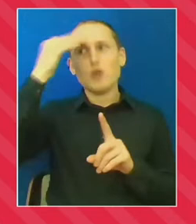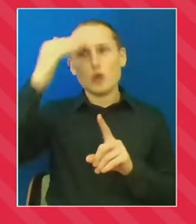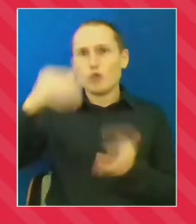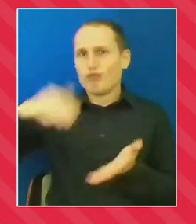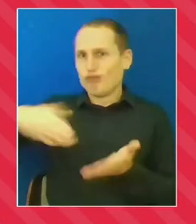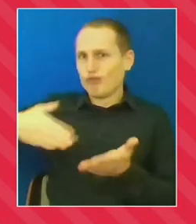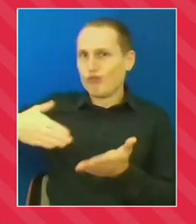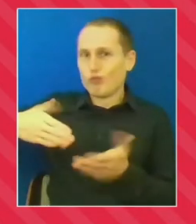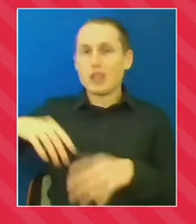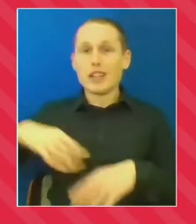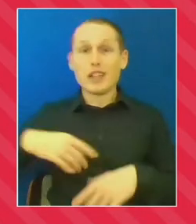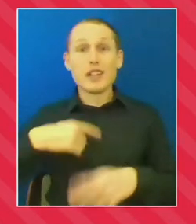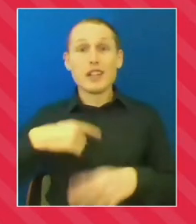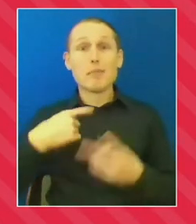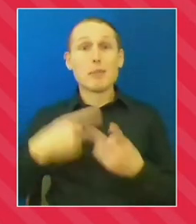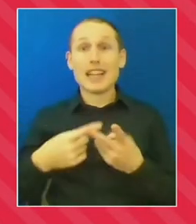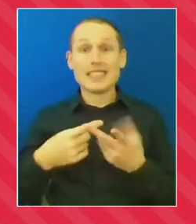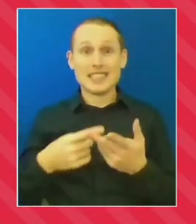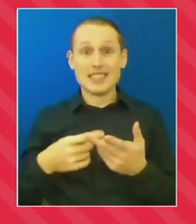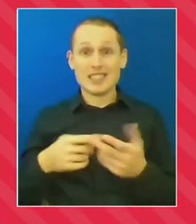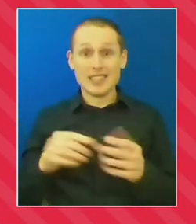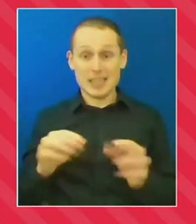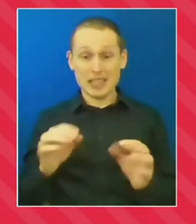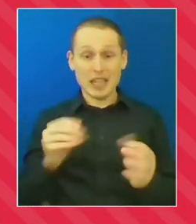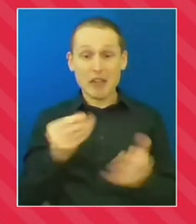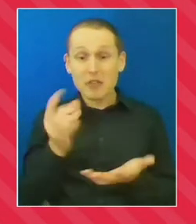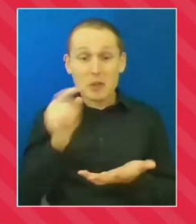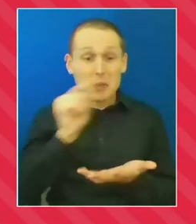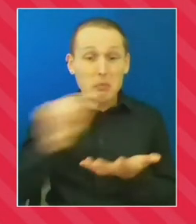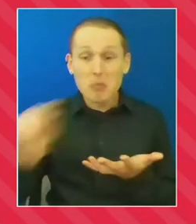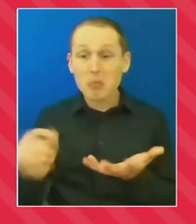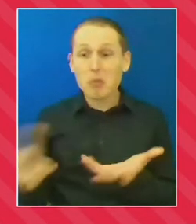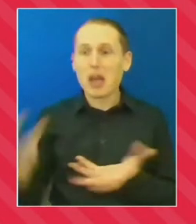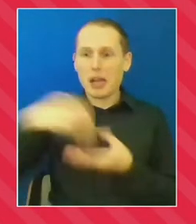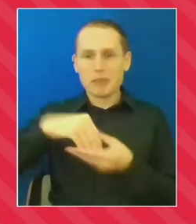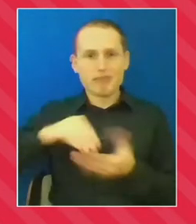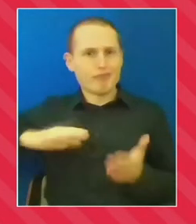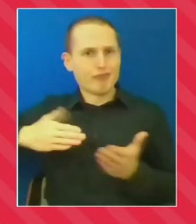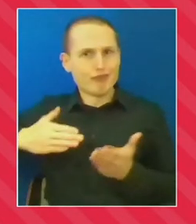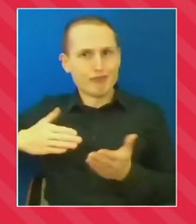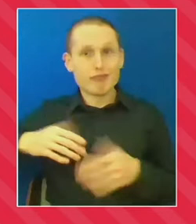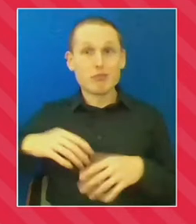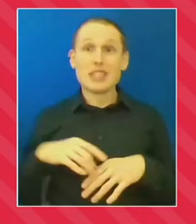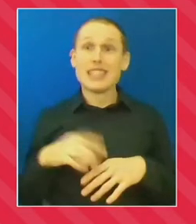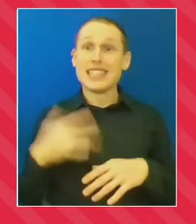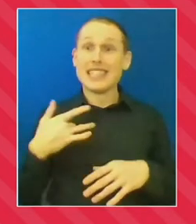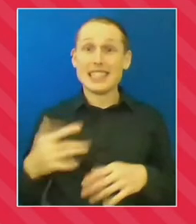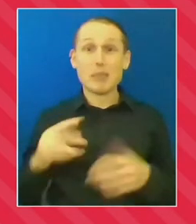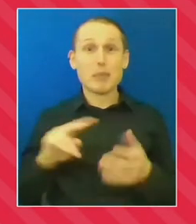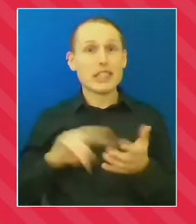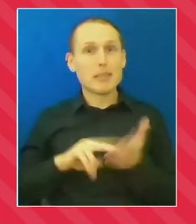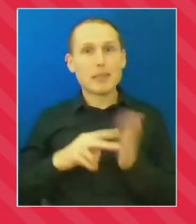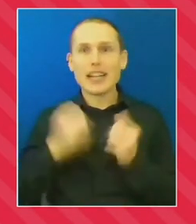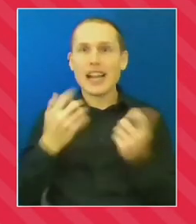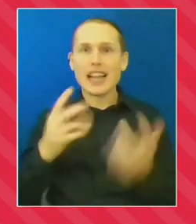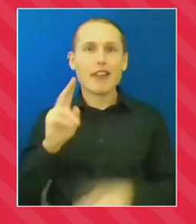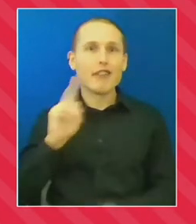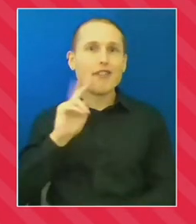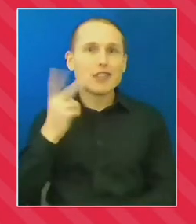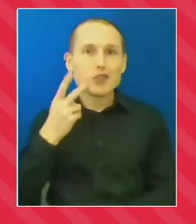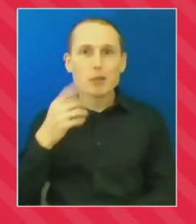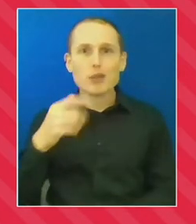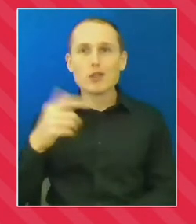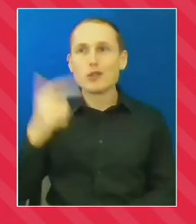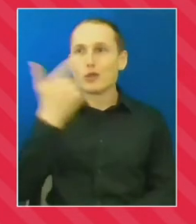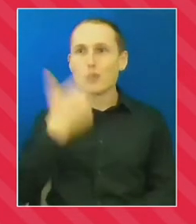how to make something out of nothing. And that usually meant a lot of vegetables, greens and black-eyed peas